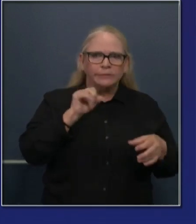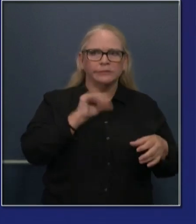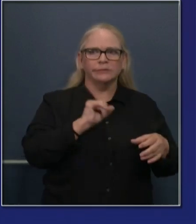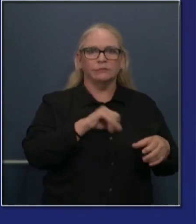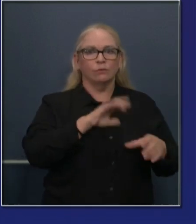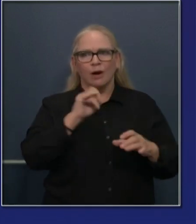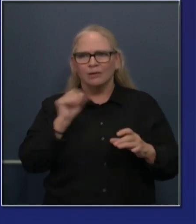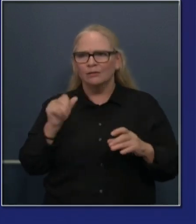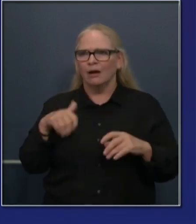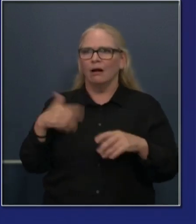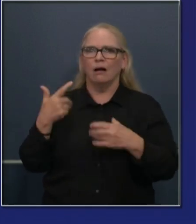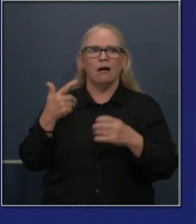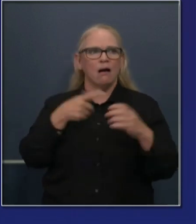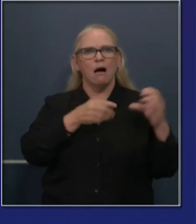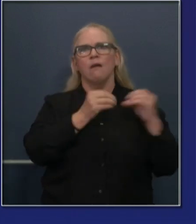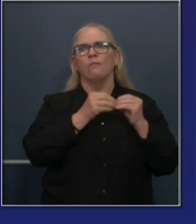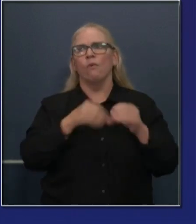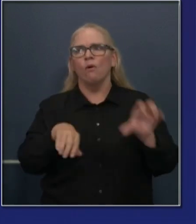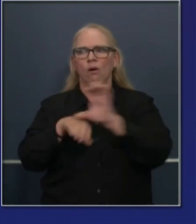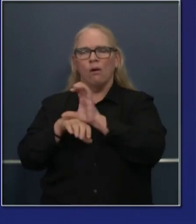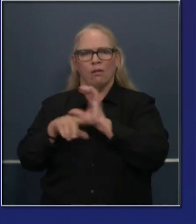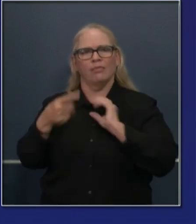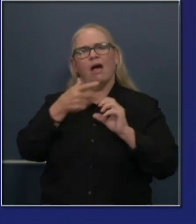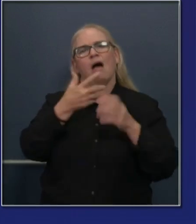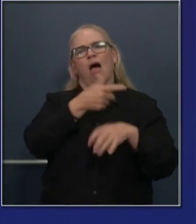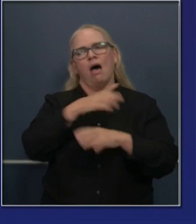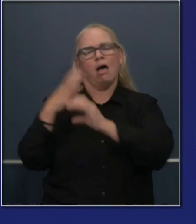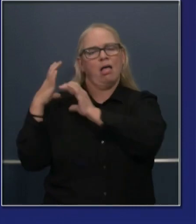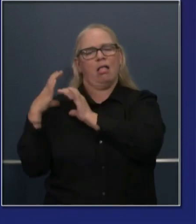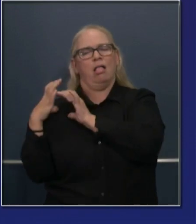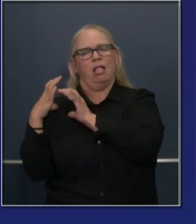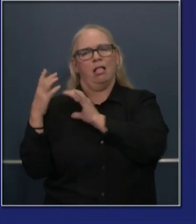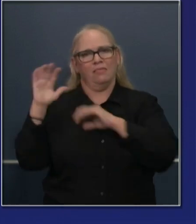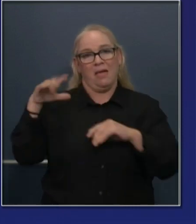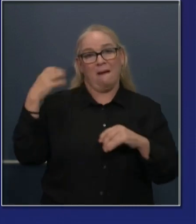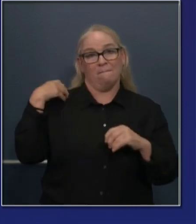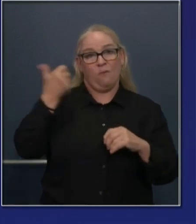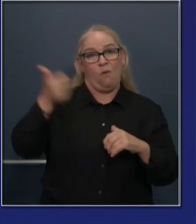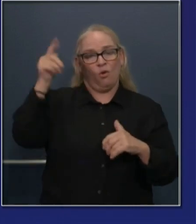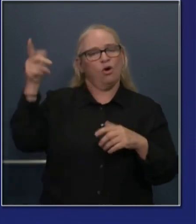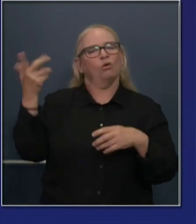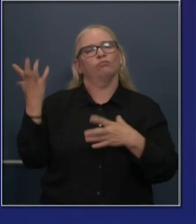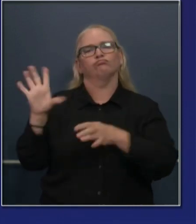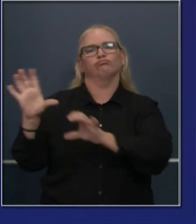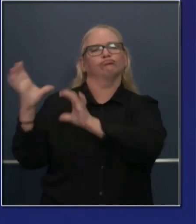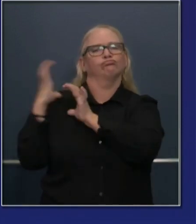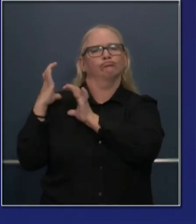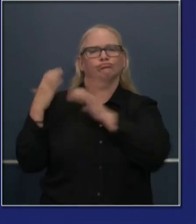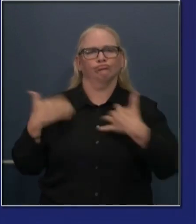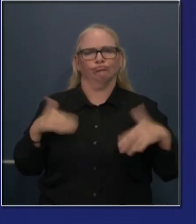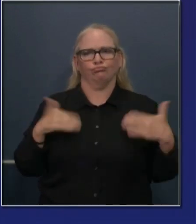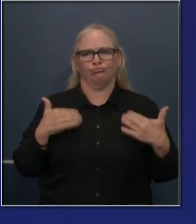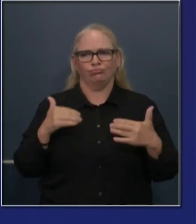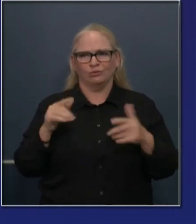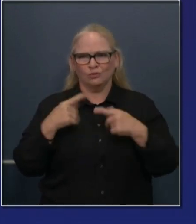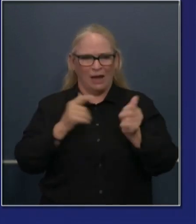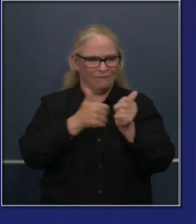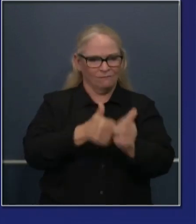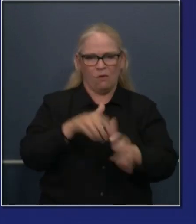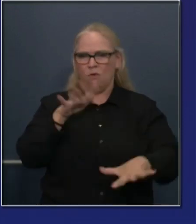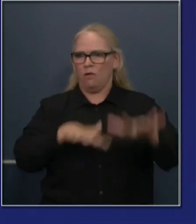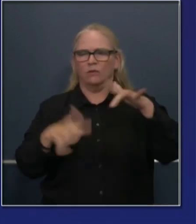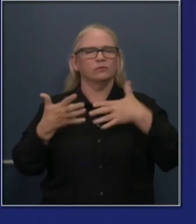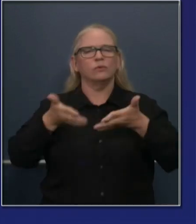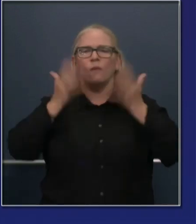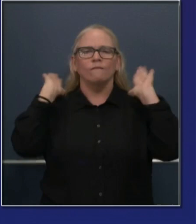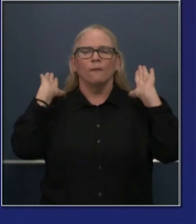pages of new guidance. It's difficult to get through all that. So we're putting out these new handbooks today that just simplify the guidance, make